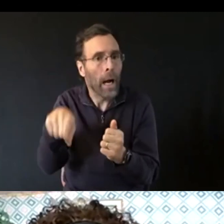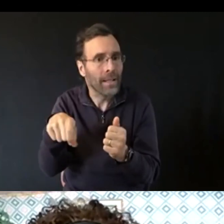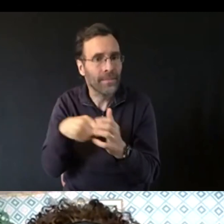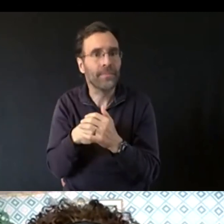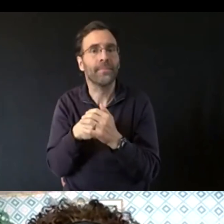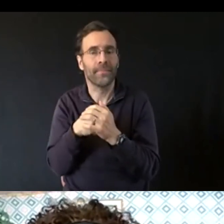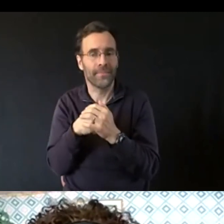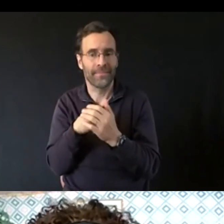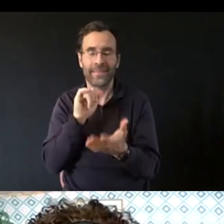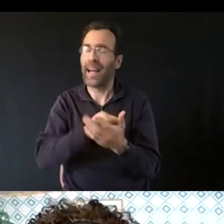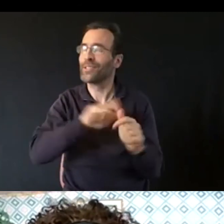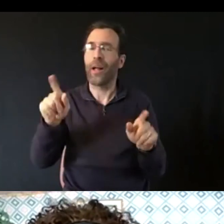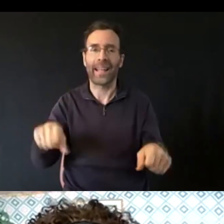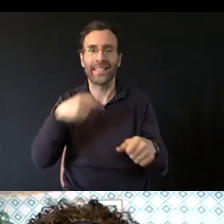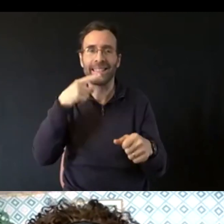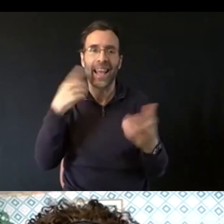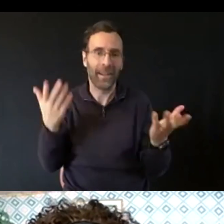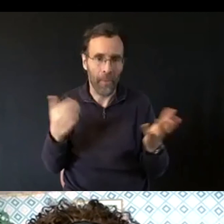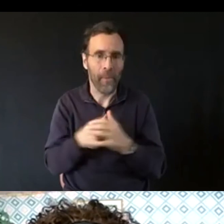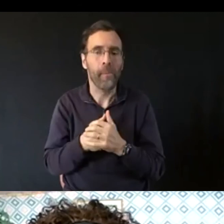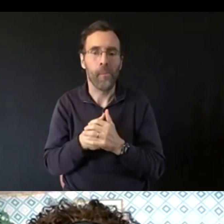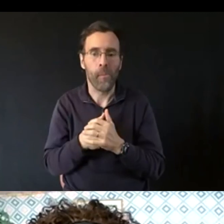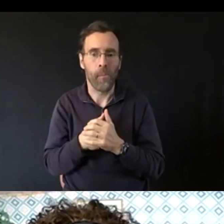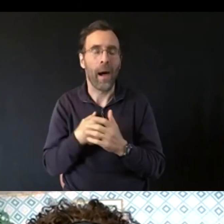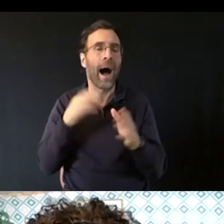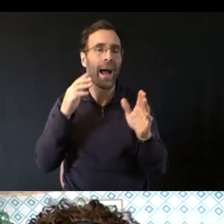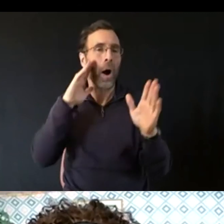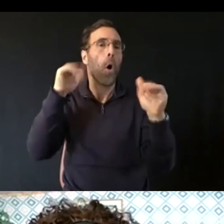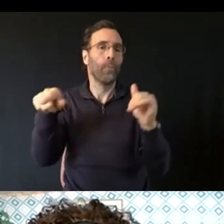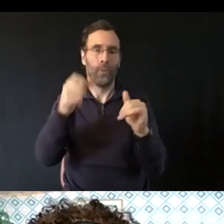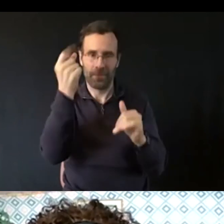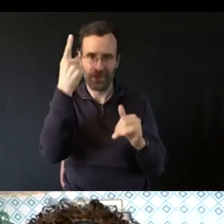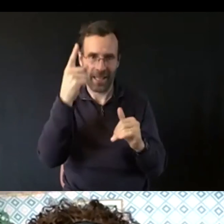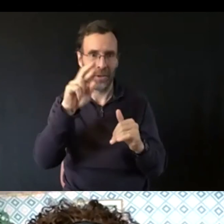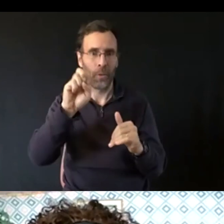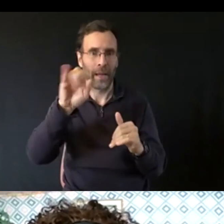That's all I can say. I hope you understand, Rajean.